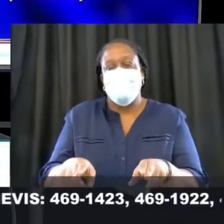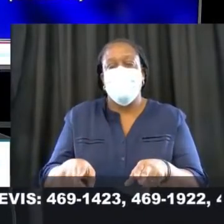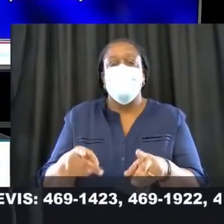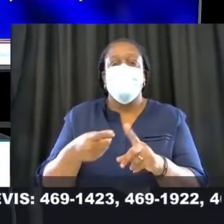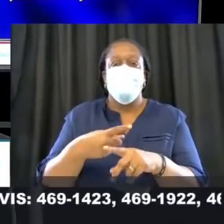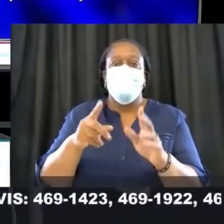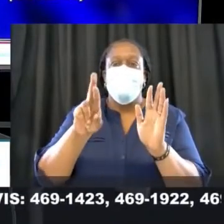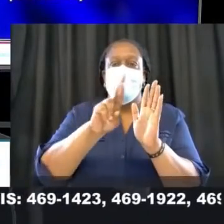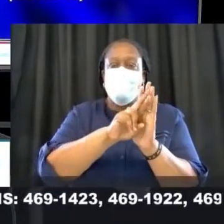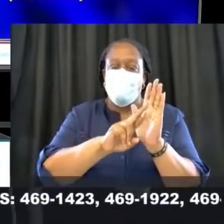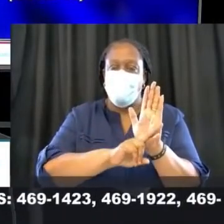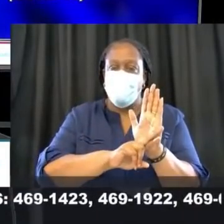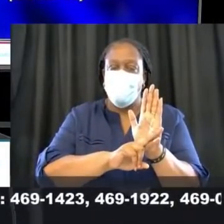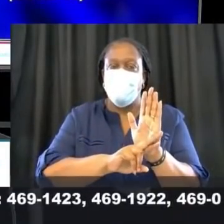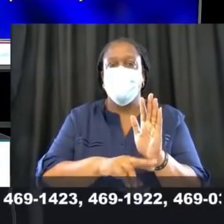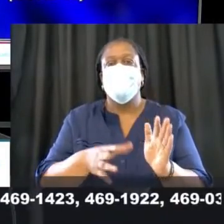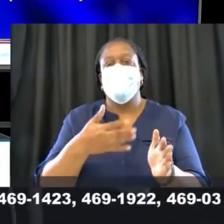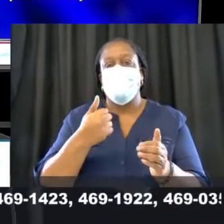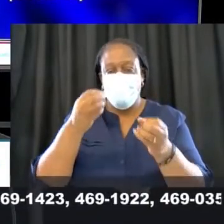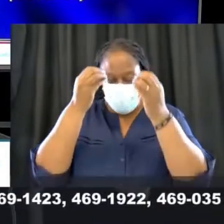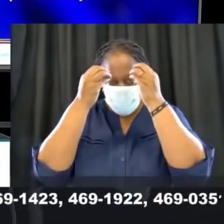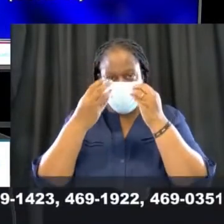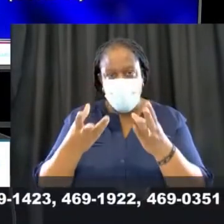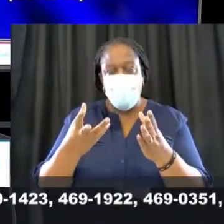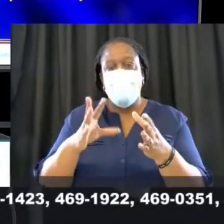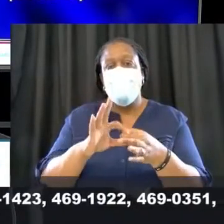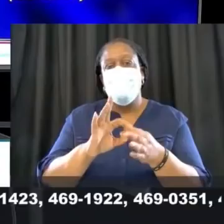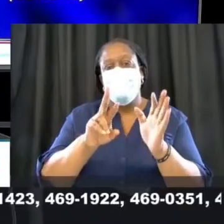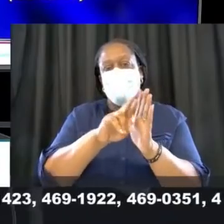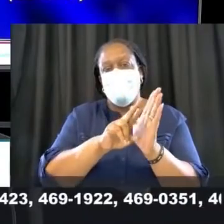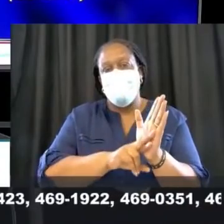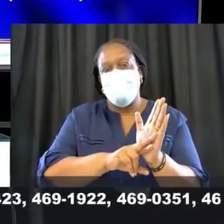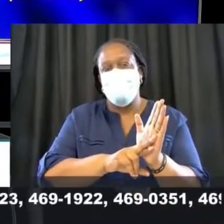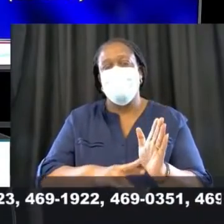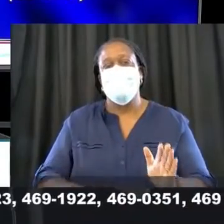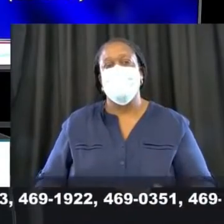respect to the adherence to the